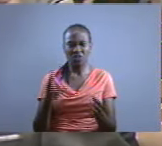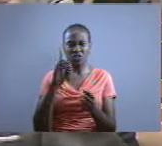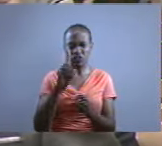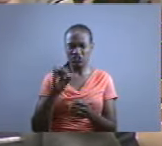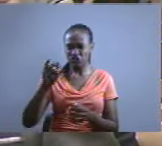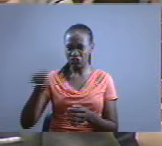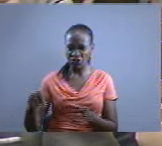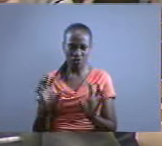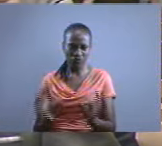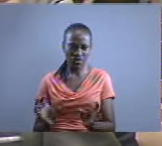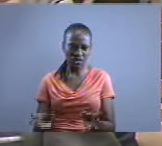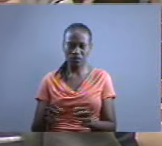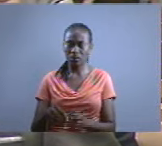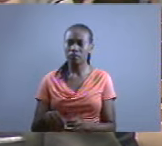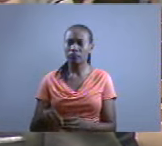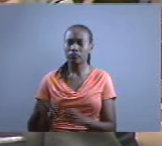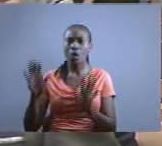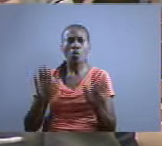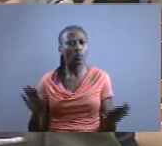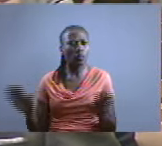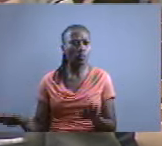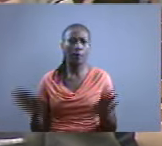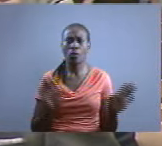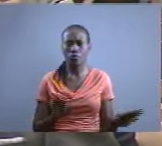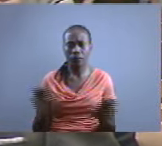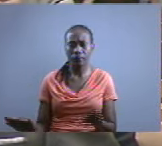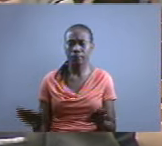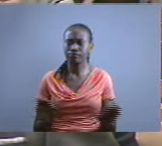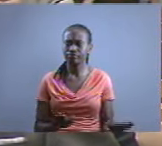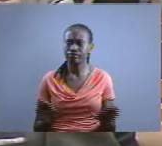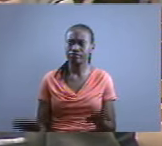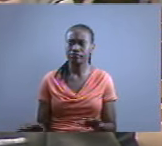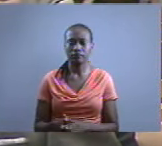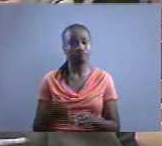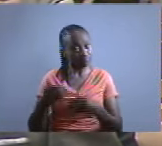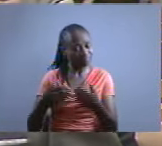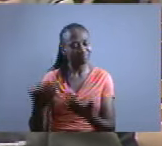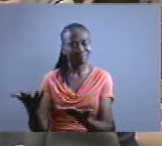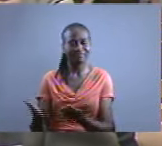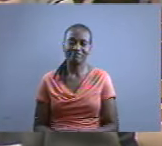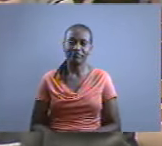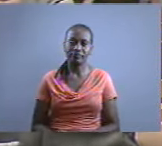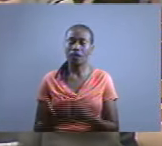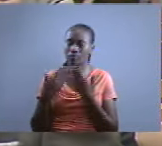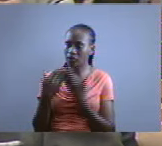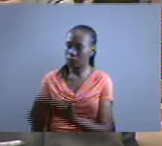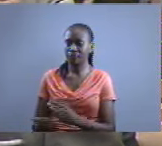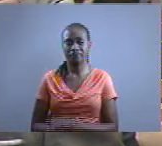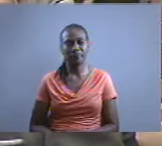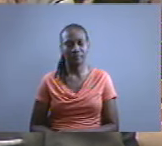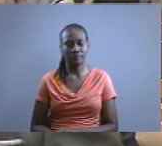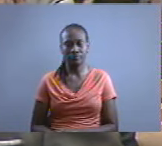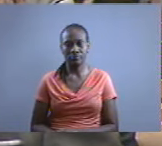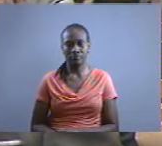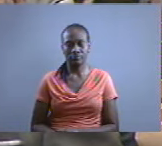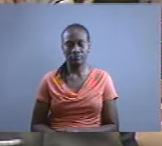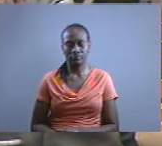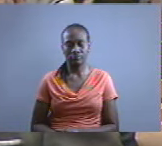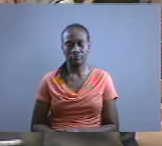radio personalities. Order, all members, order. Proceed, sir. Thank you, sir. When